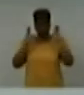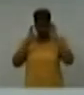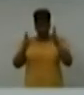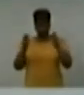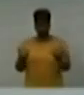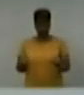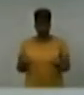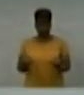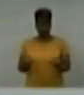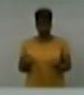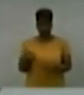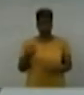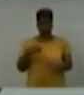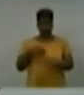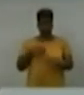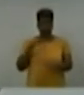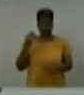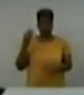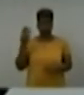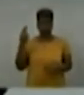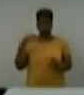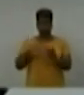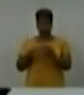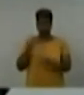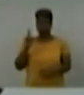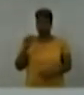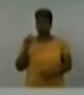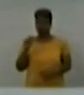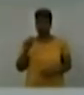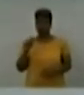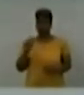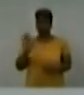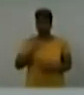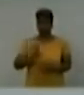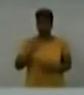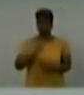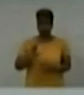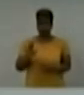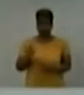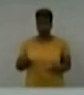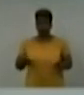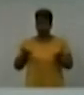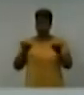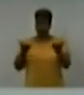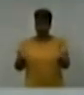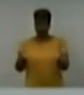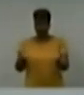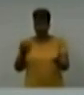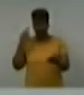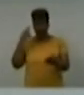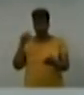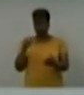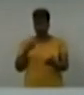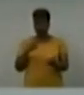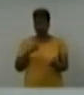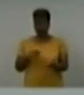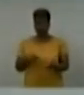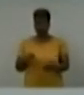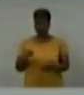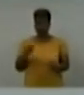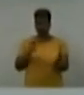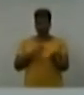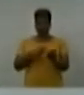The 2020 estimates of revenue and expenditure provide for total expenditure, including principal